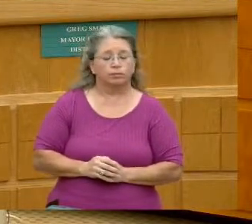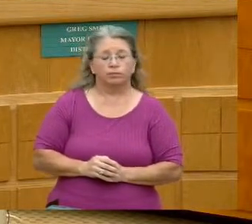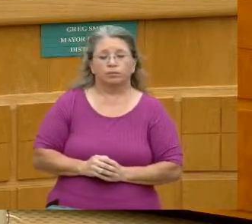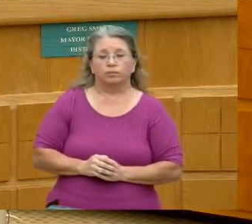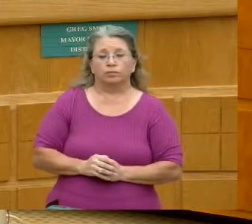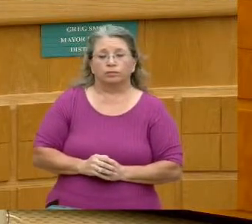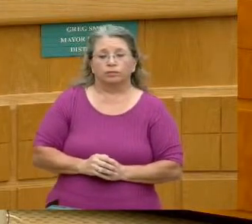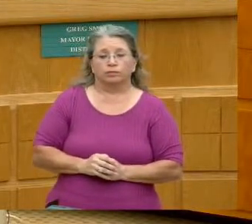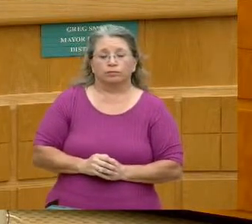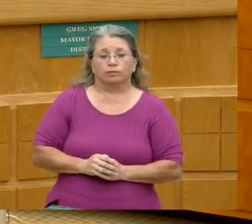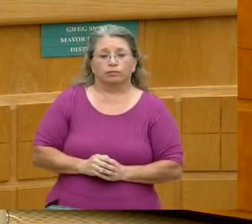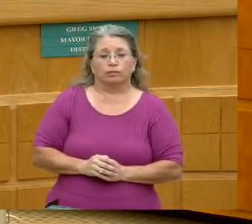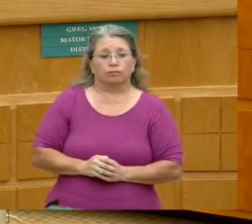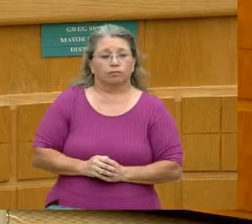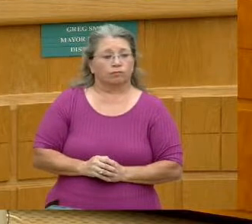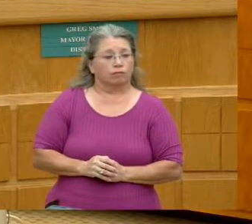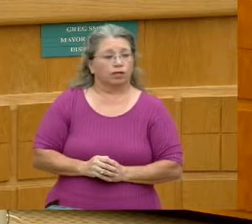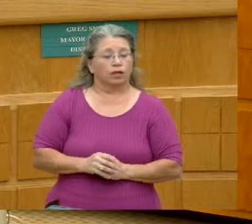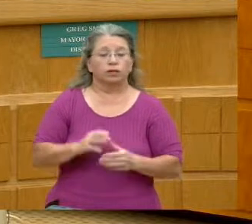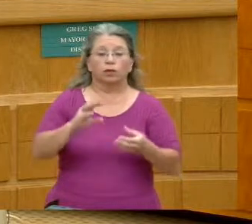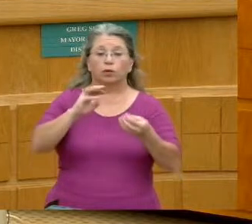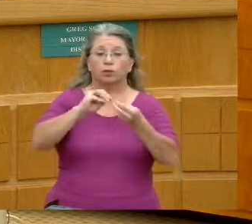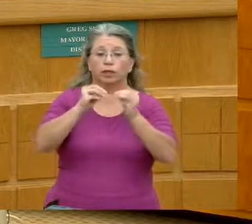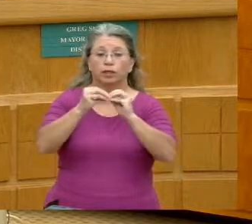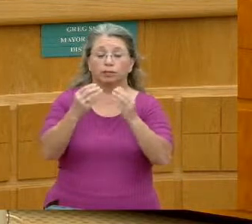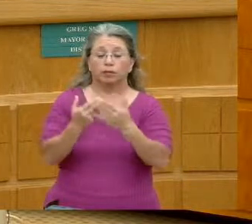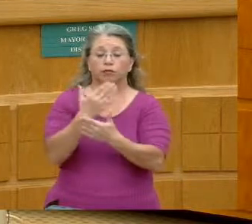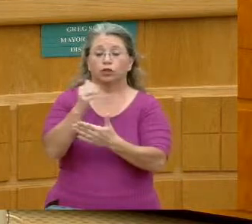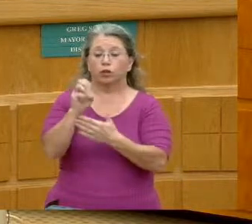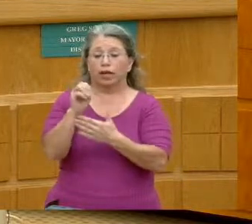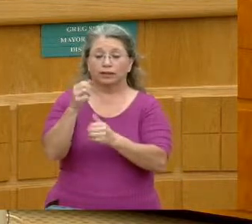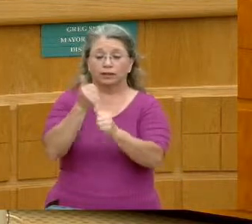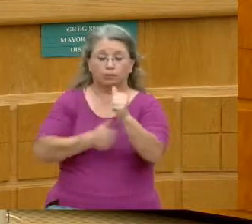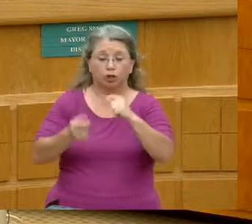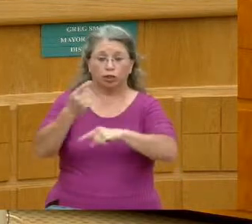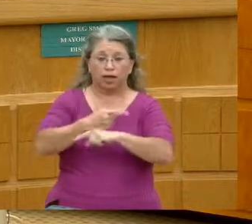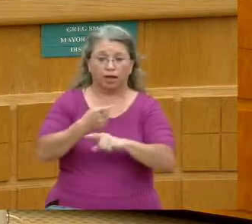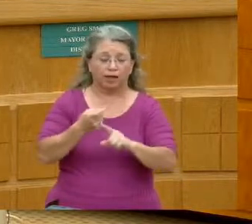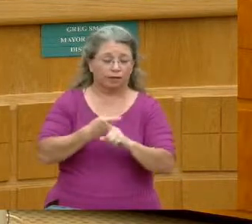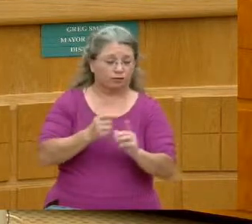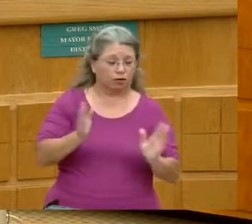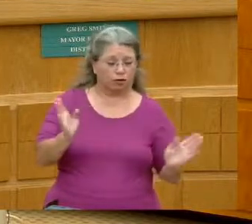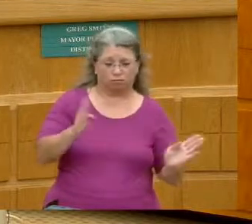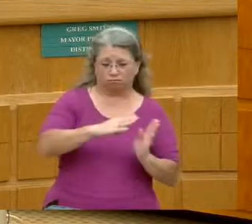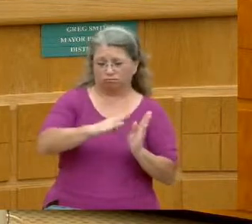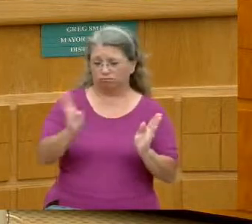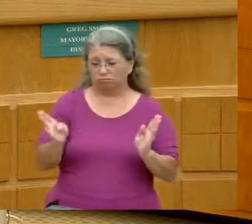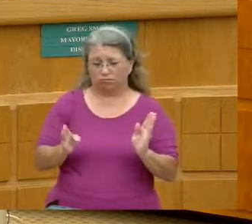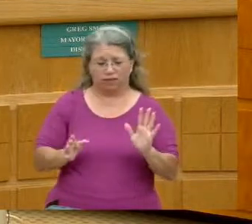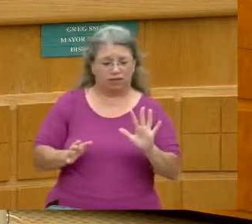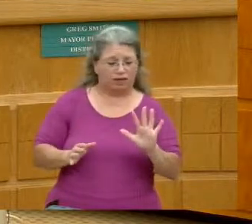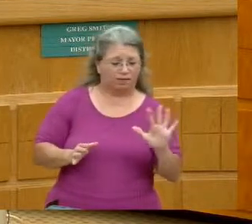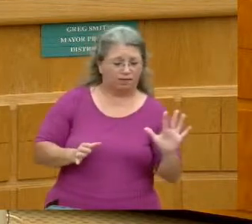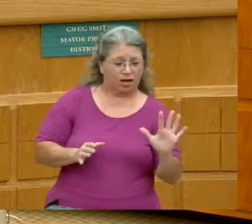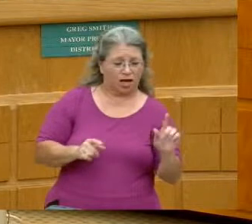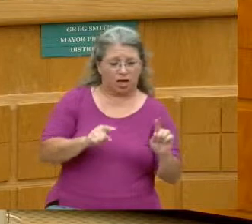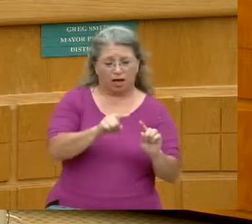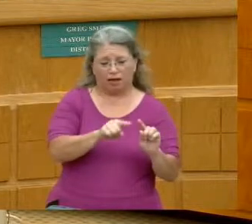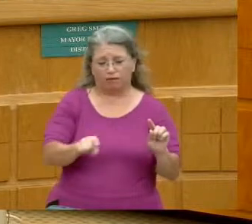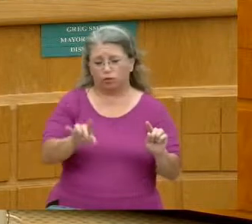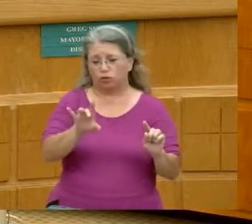So the span here of number of new cases per day goes from somewhere about 5 to about 8 or 9 new cases per day